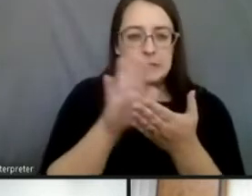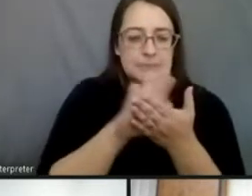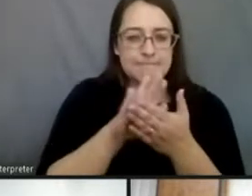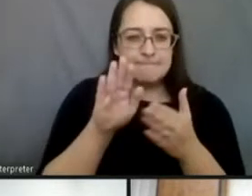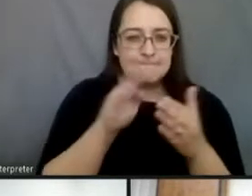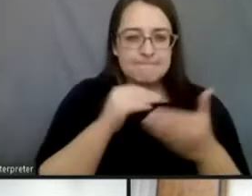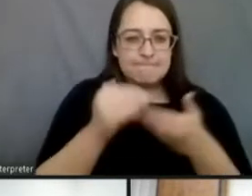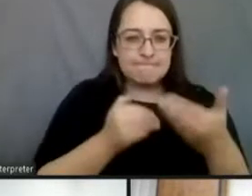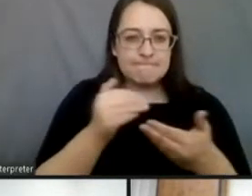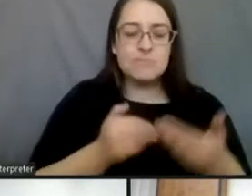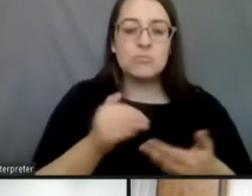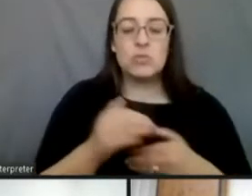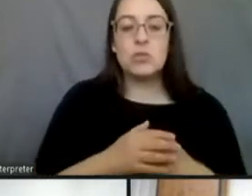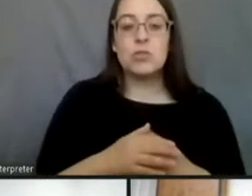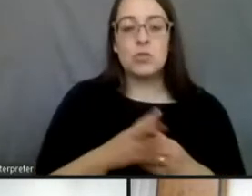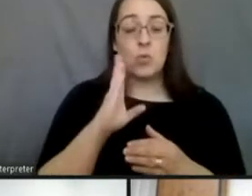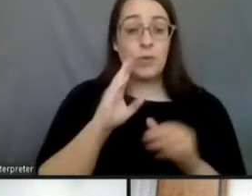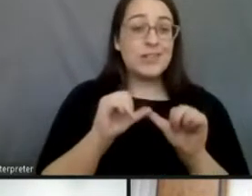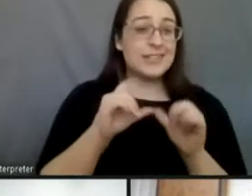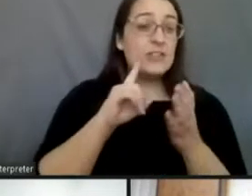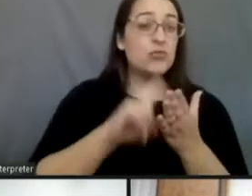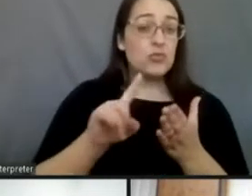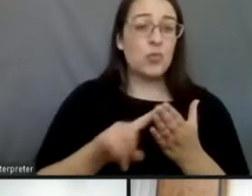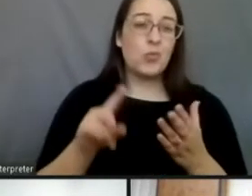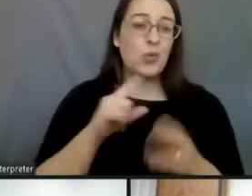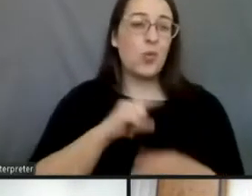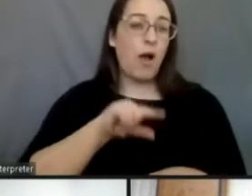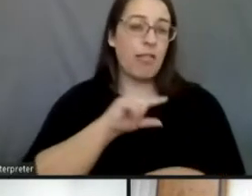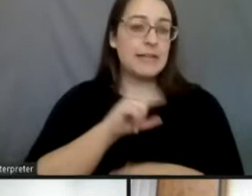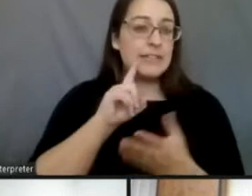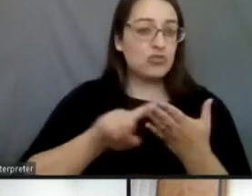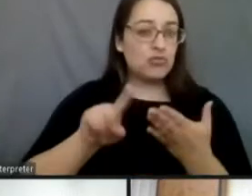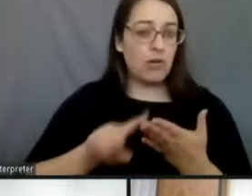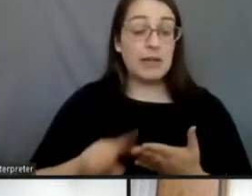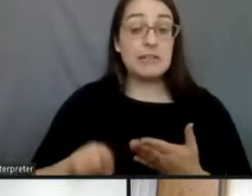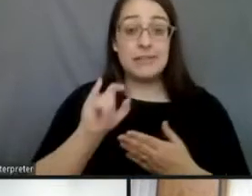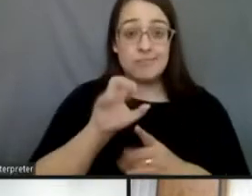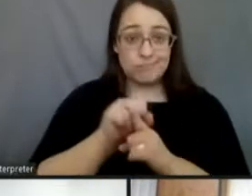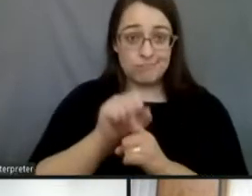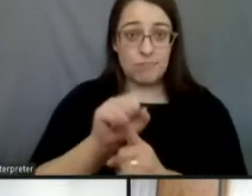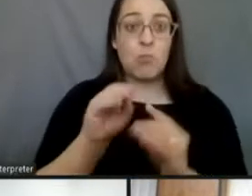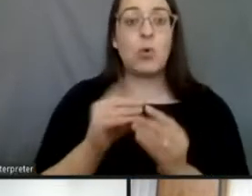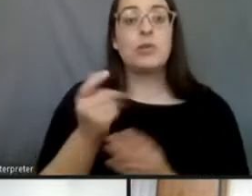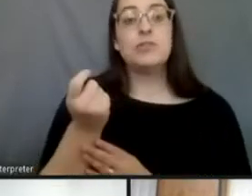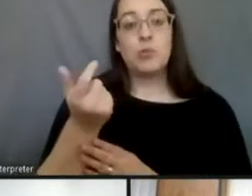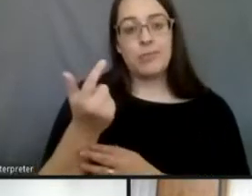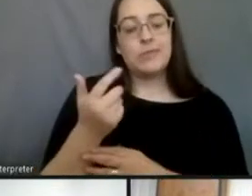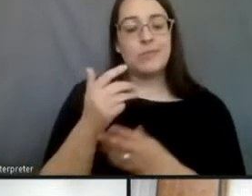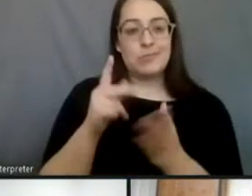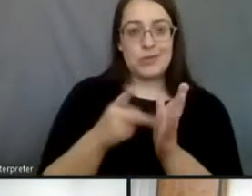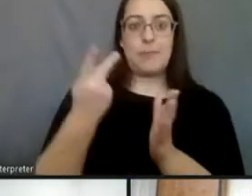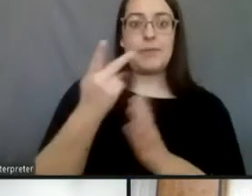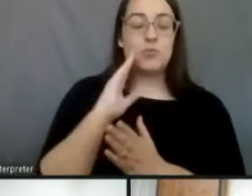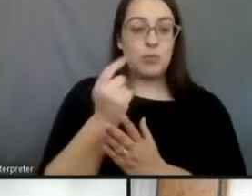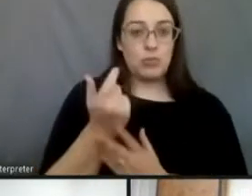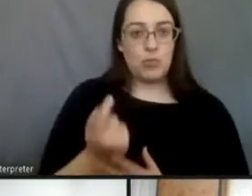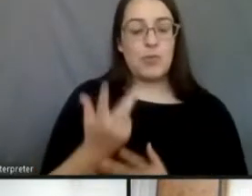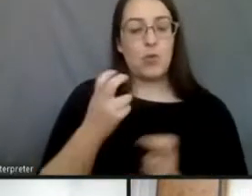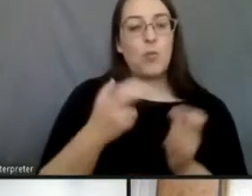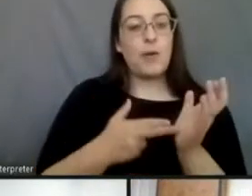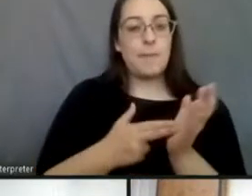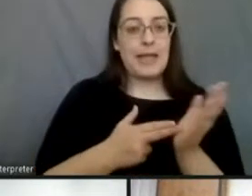that we have that, and then we'll continue to do quality assurance. And if we have additional duplicates, then we'll certainly remove those, because we want to make sure that